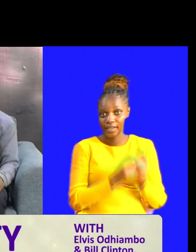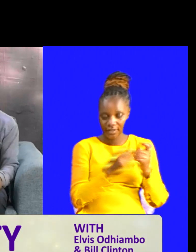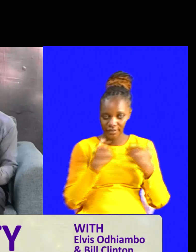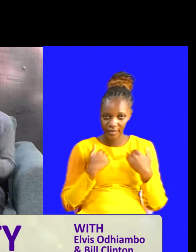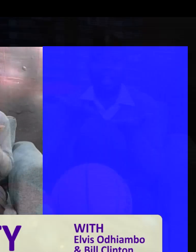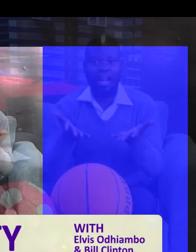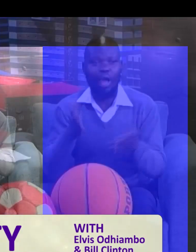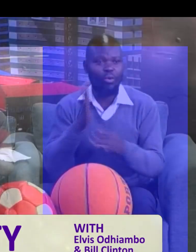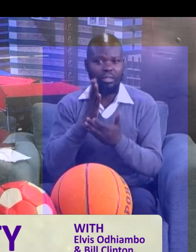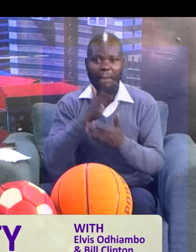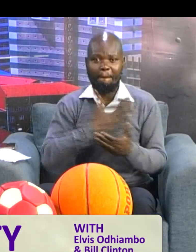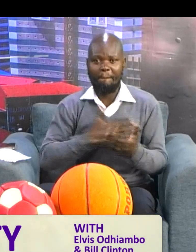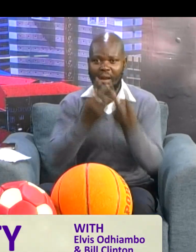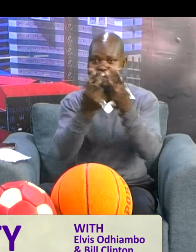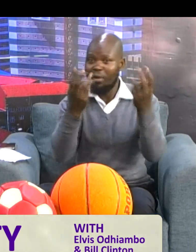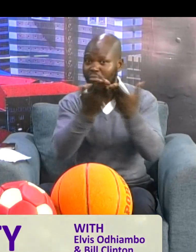Thank you so much, baby.